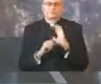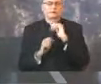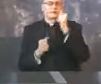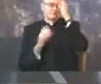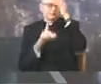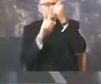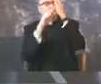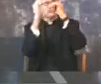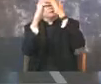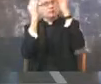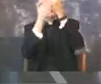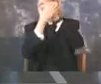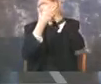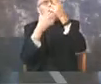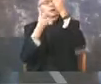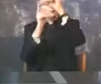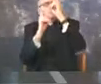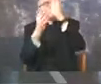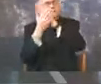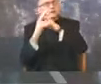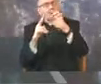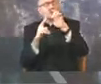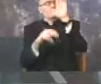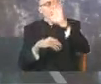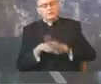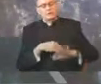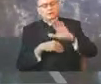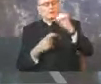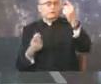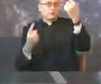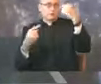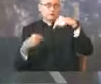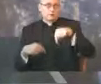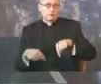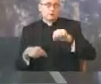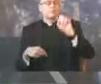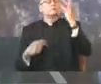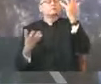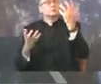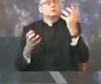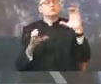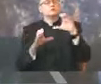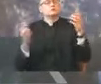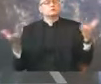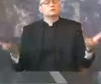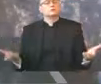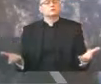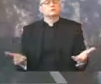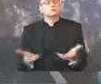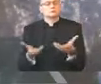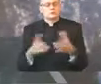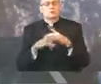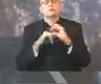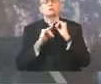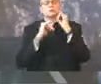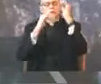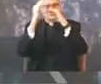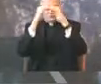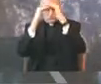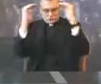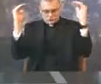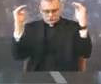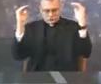que estás en el cielo, santificado sea tu nombre, venga a nosotros tu reino, hágase tu voluntad en la